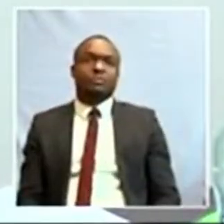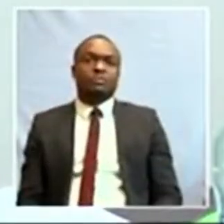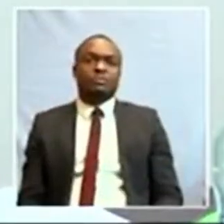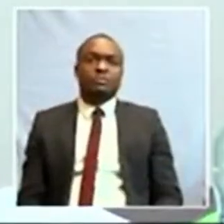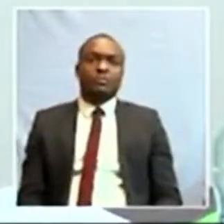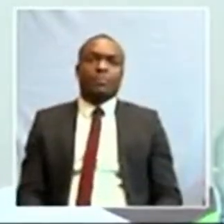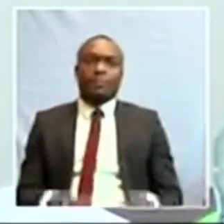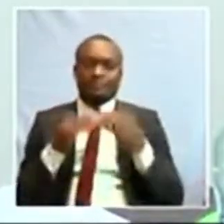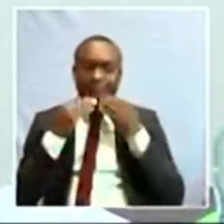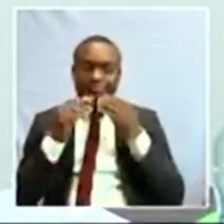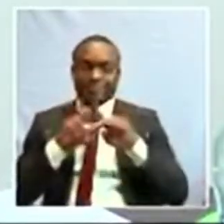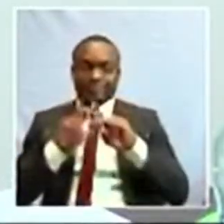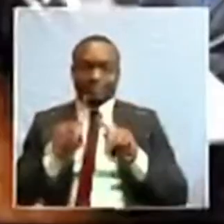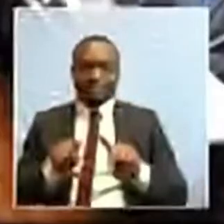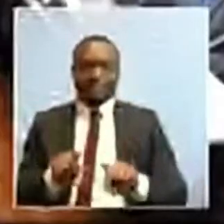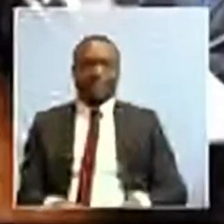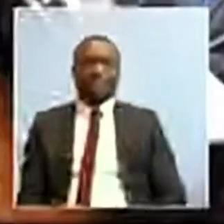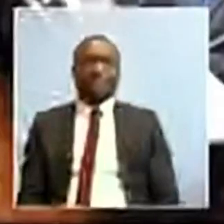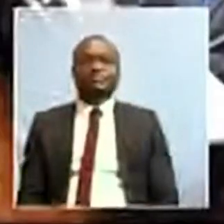Thank you, Chair.